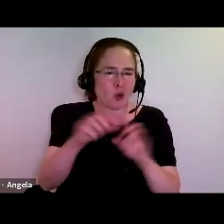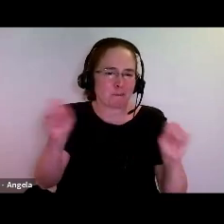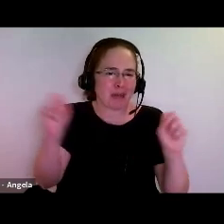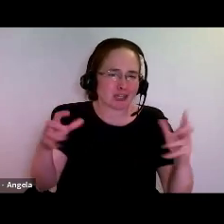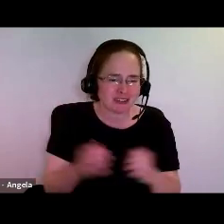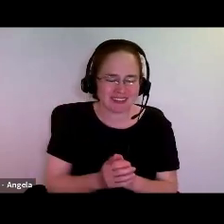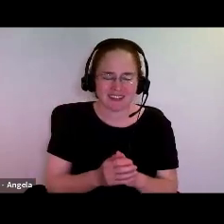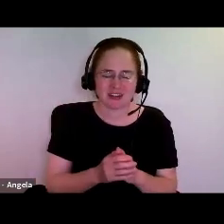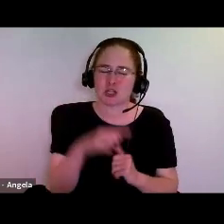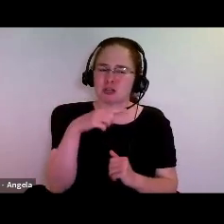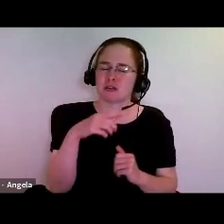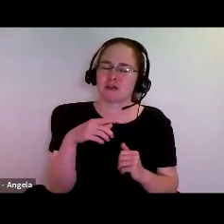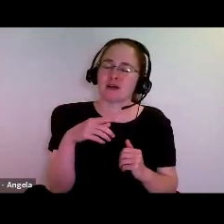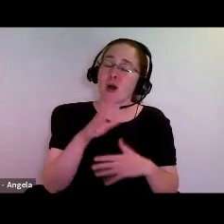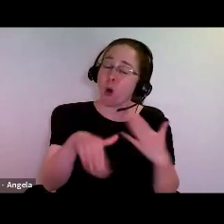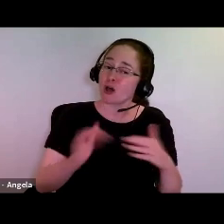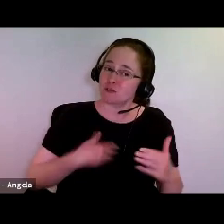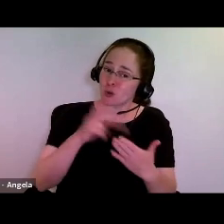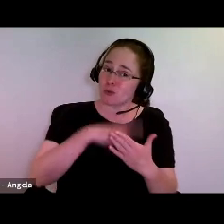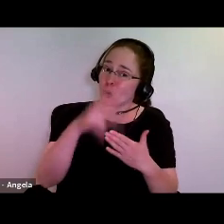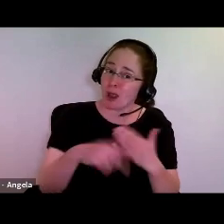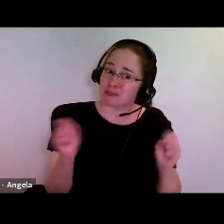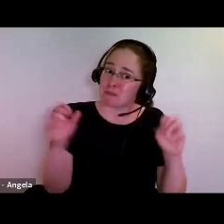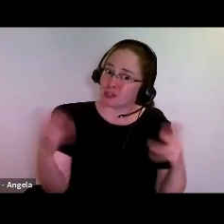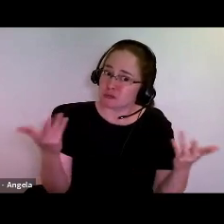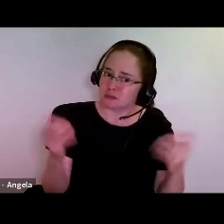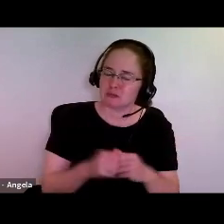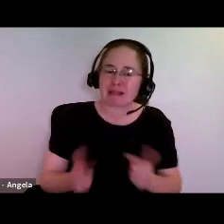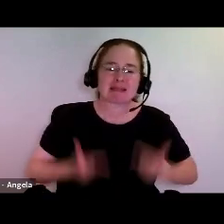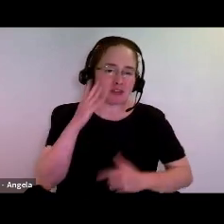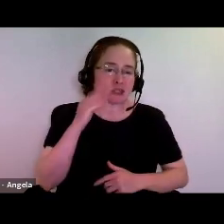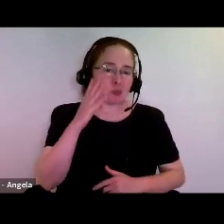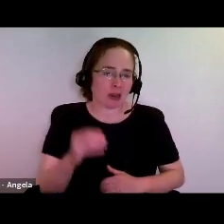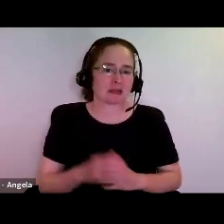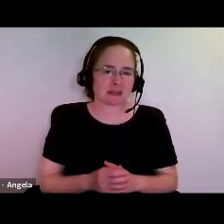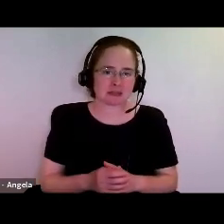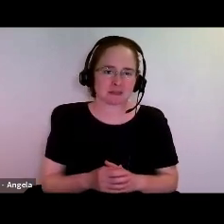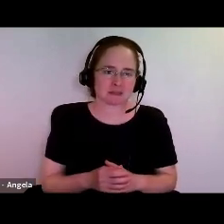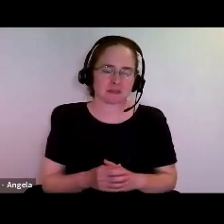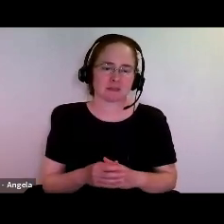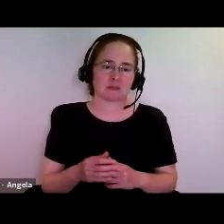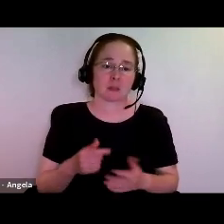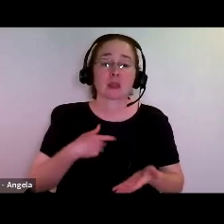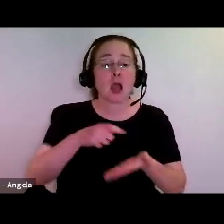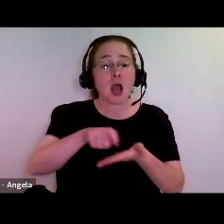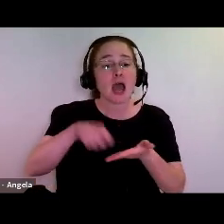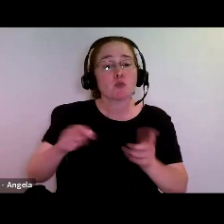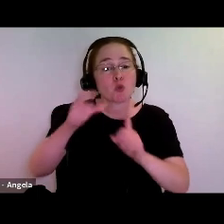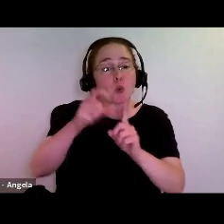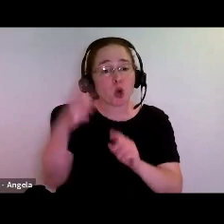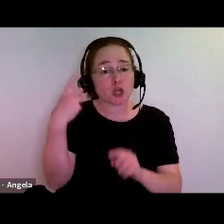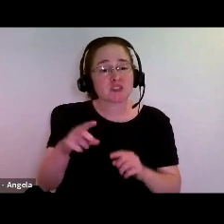of all of our programs really is that lived experience. I wrote the words for the NAMI Basics